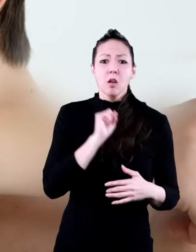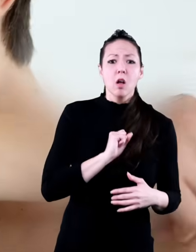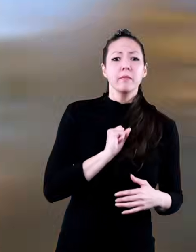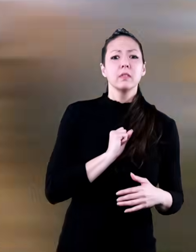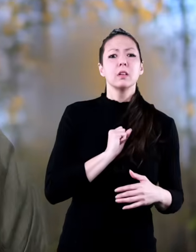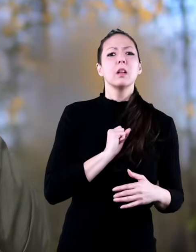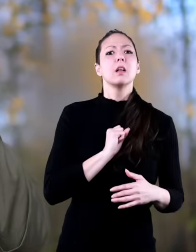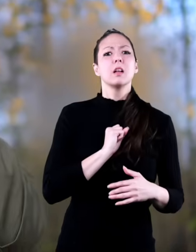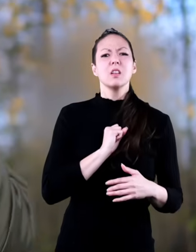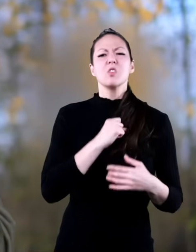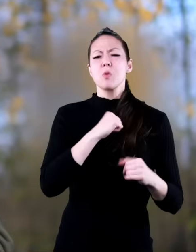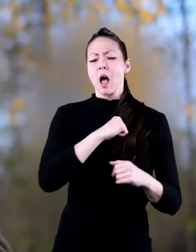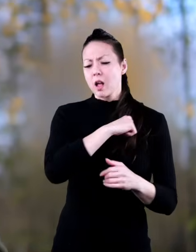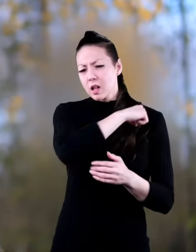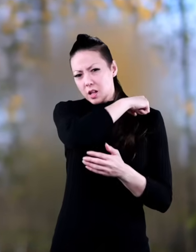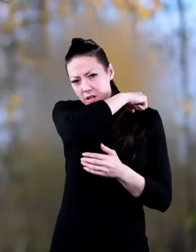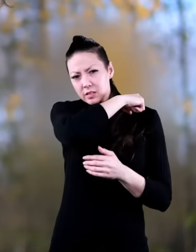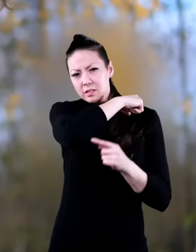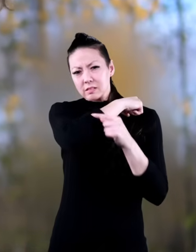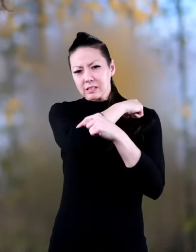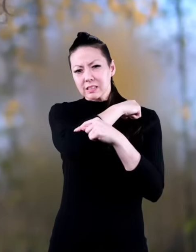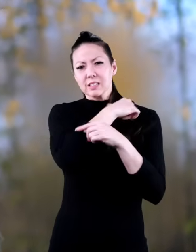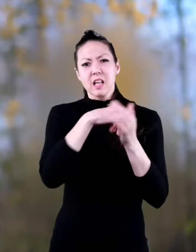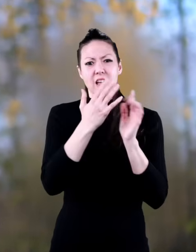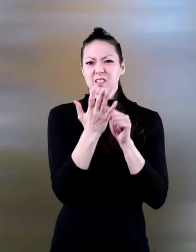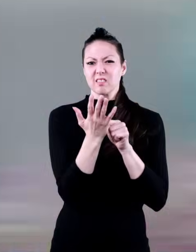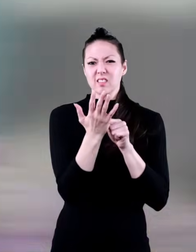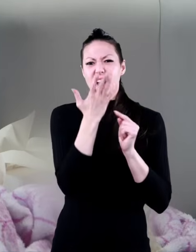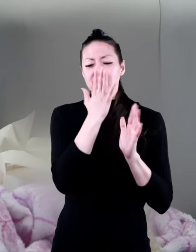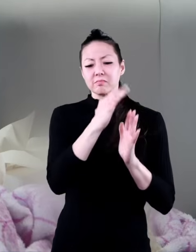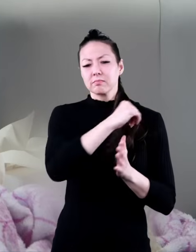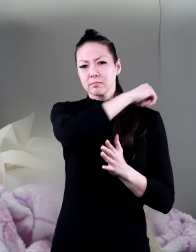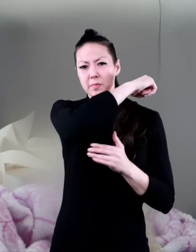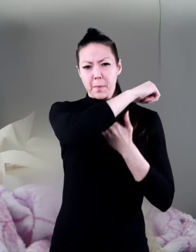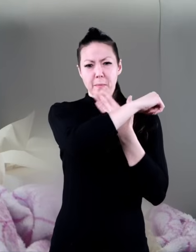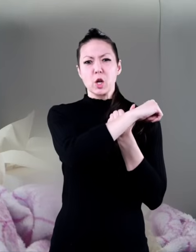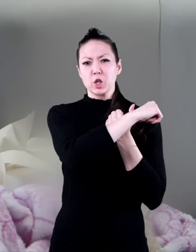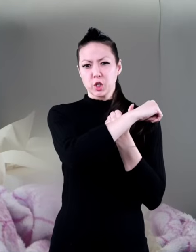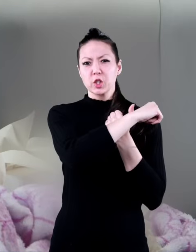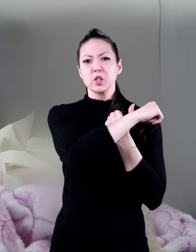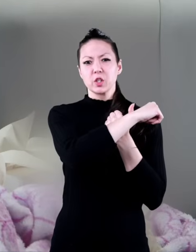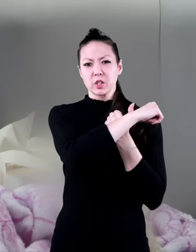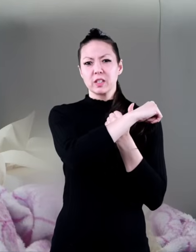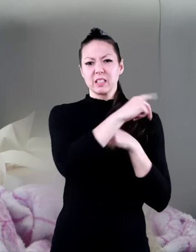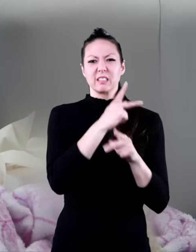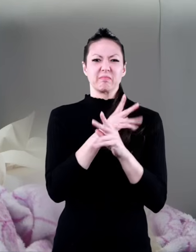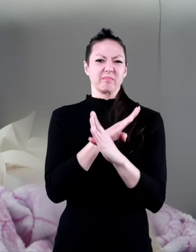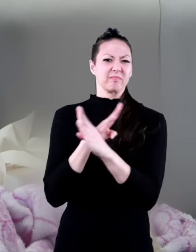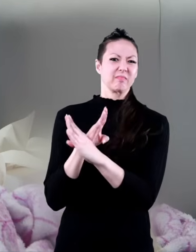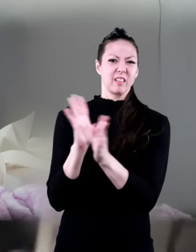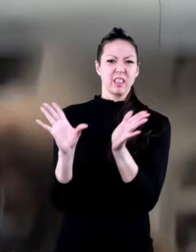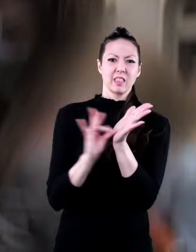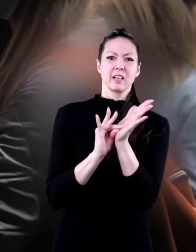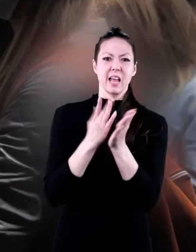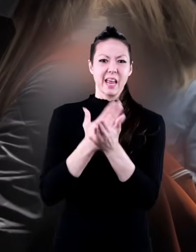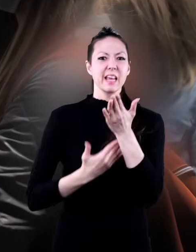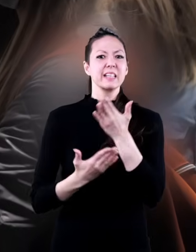sneeze try to do it in your elbow or in a tissue to keep the germs from getting on your hands